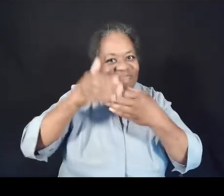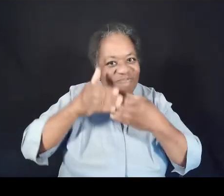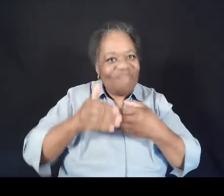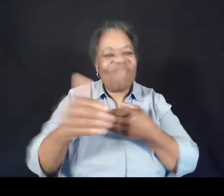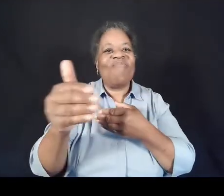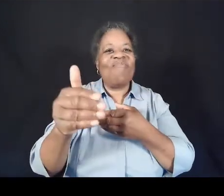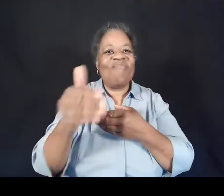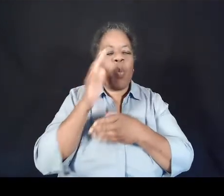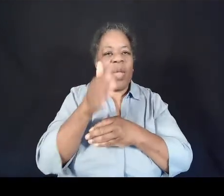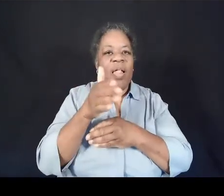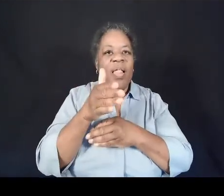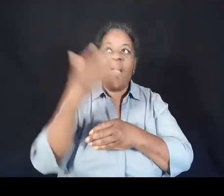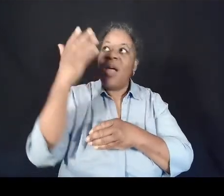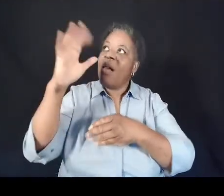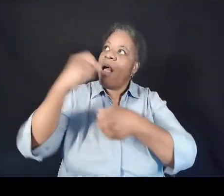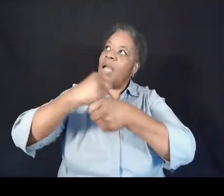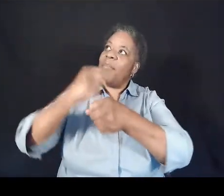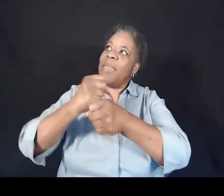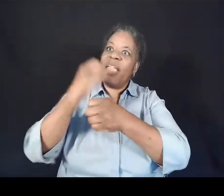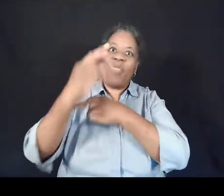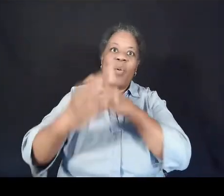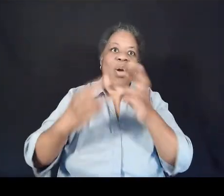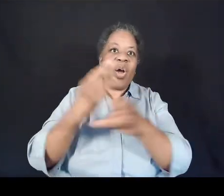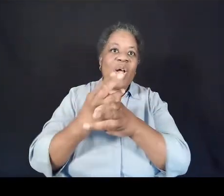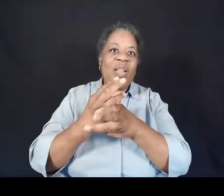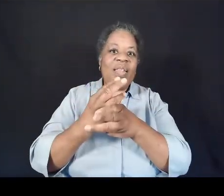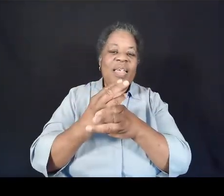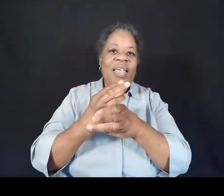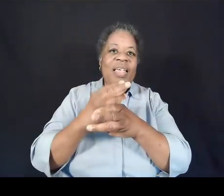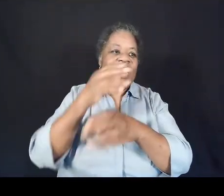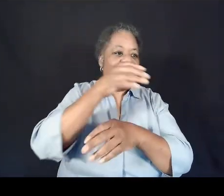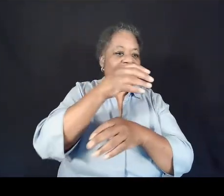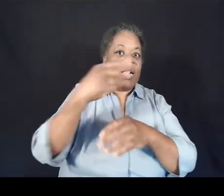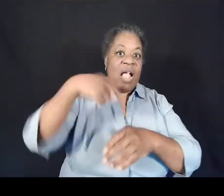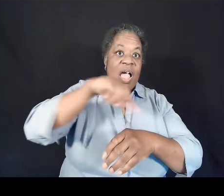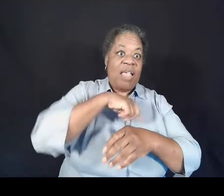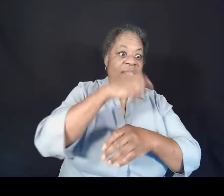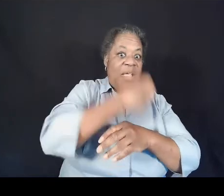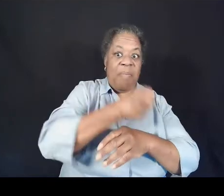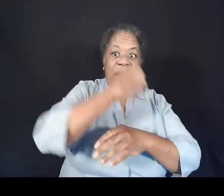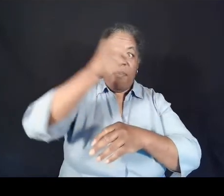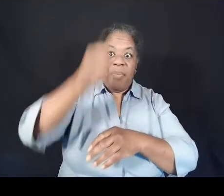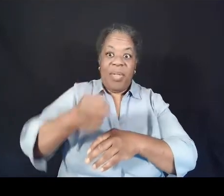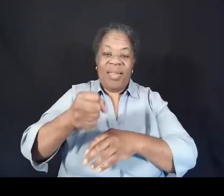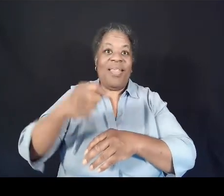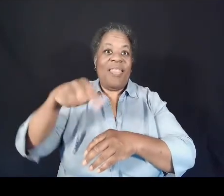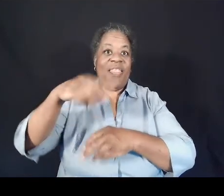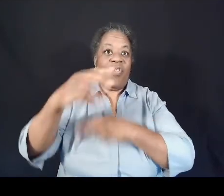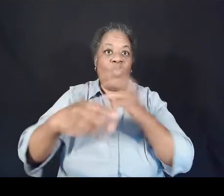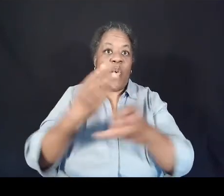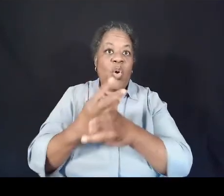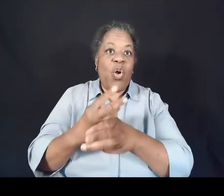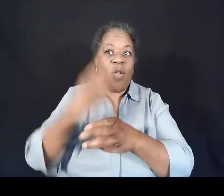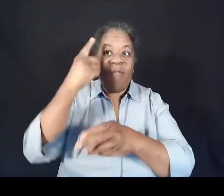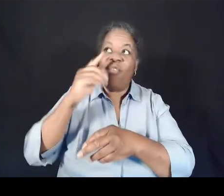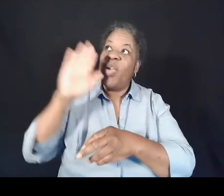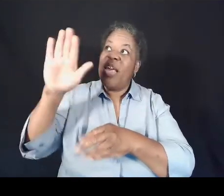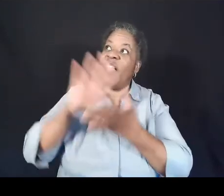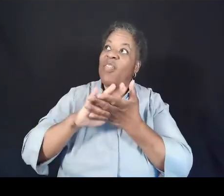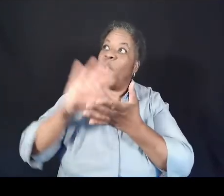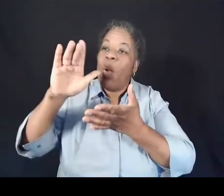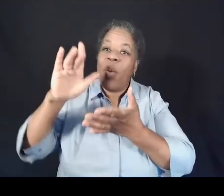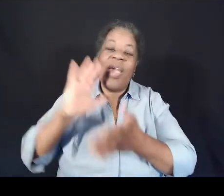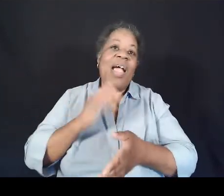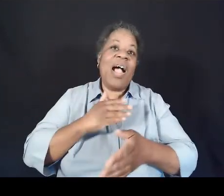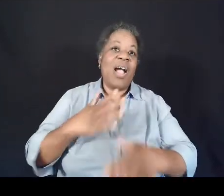God made the world and put us in it for His glory and our joy. So why wouldn't God want us to live well in